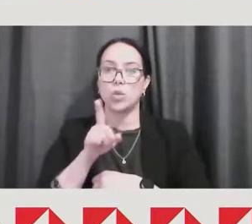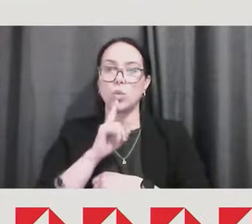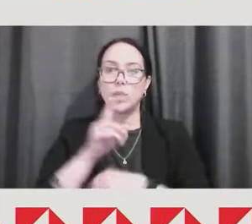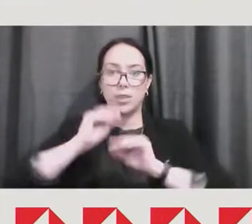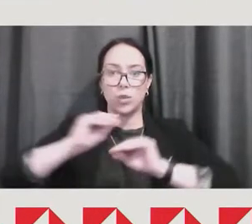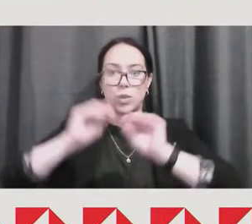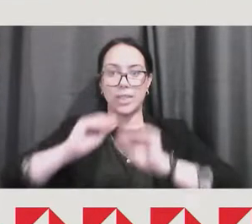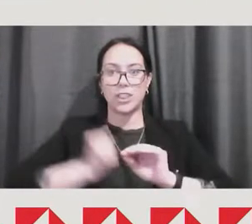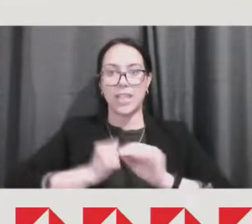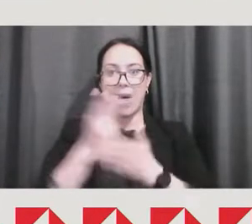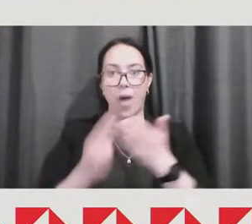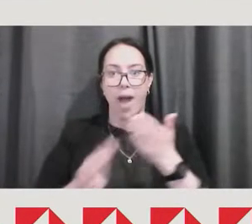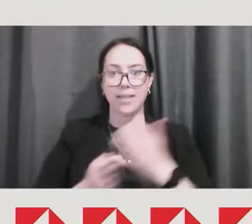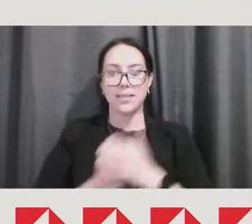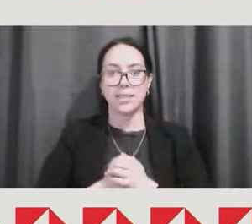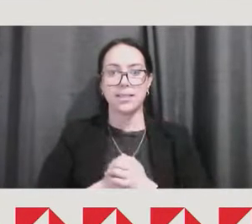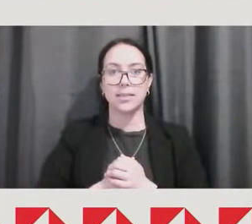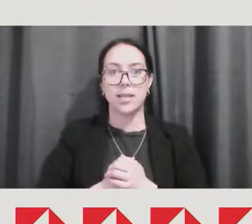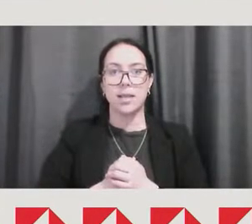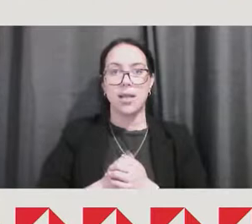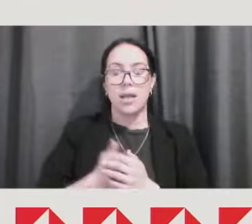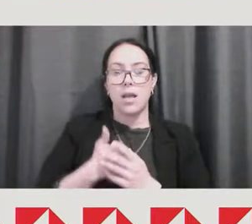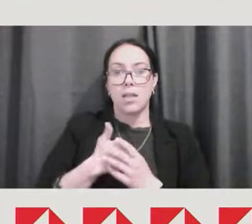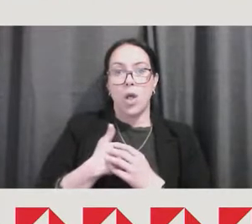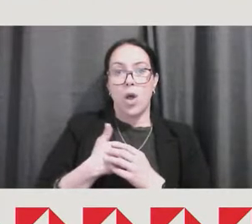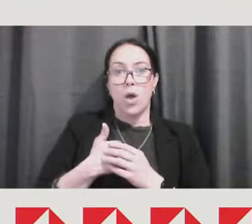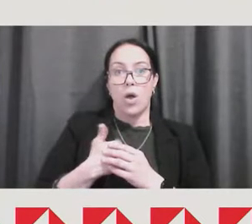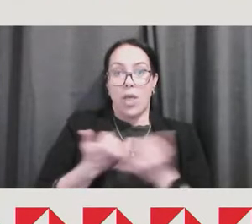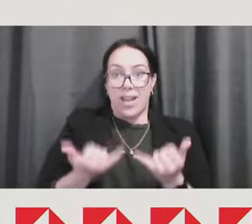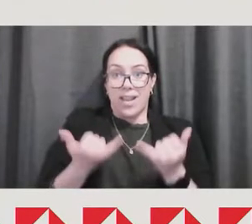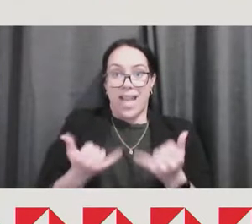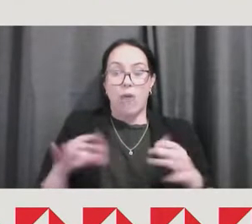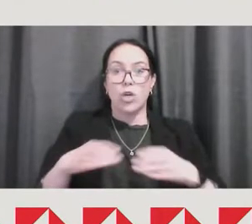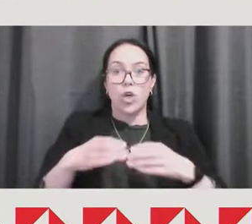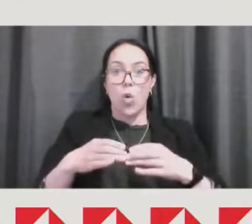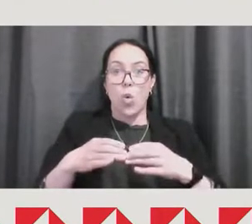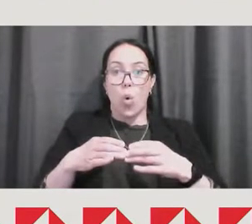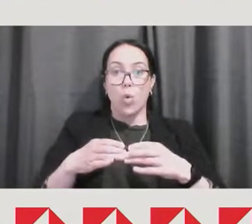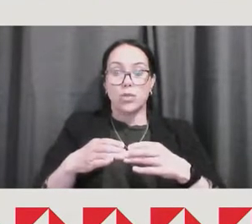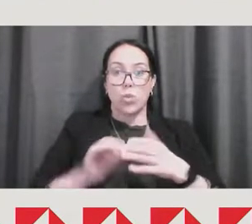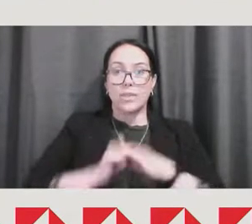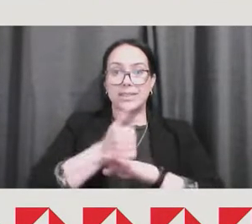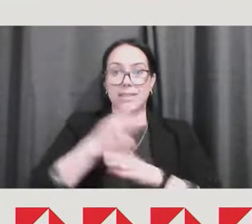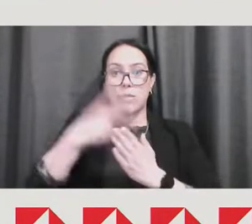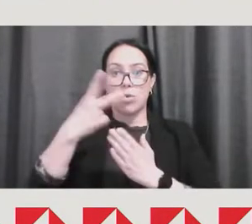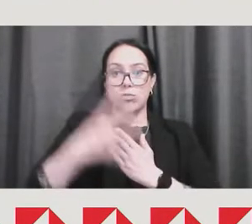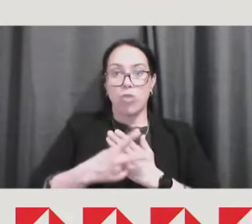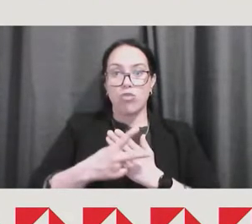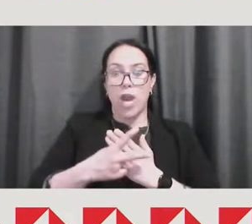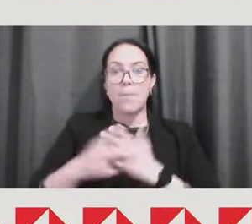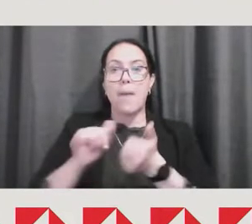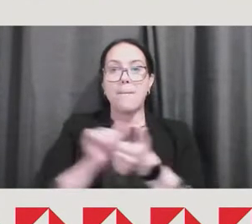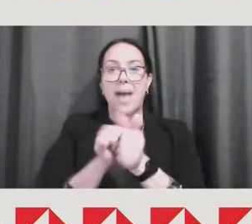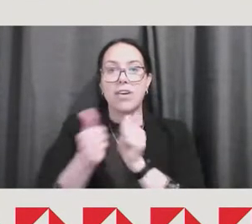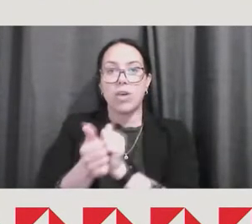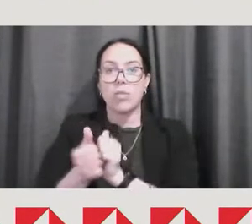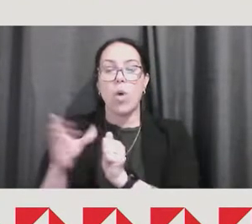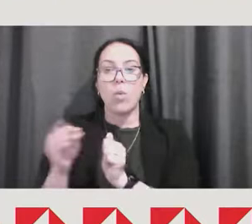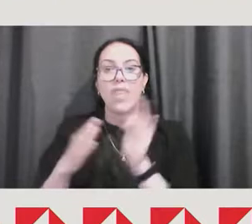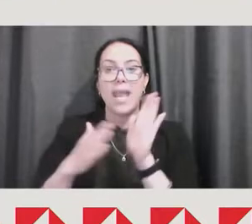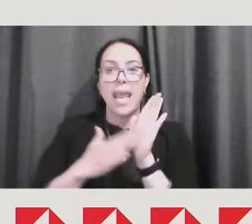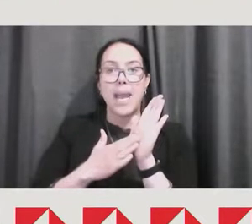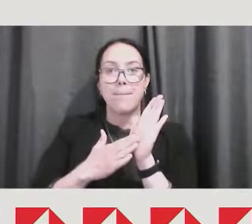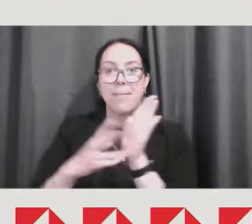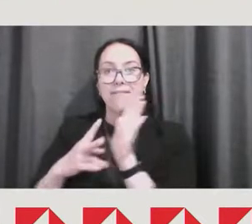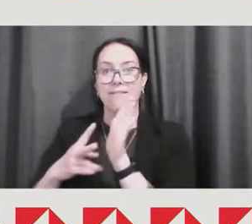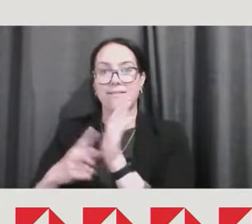few um artists here that I saw from the current cohort so we just started this program again um but this time partnering with mvet so we have Pacific